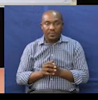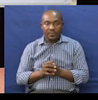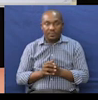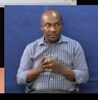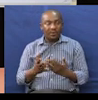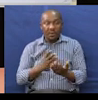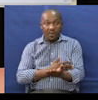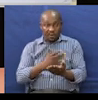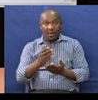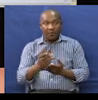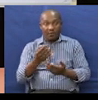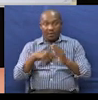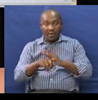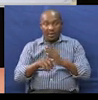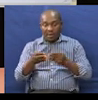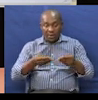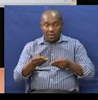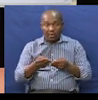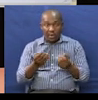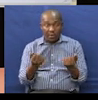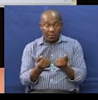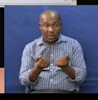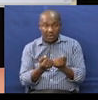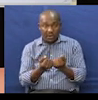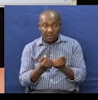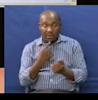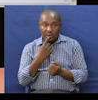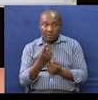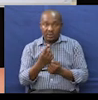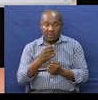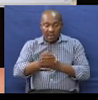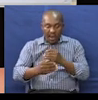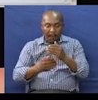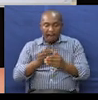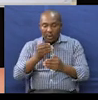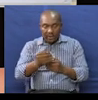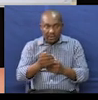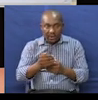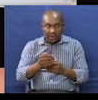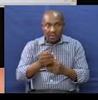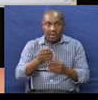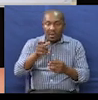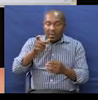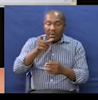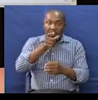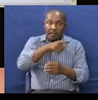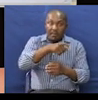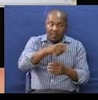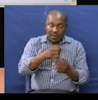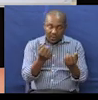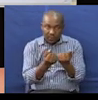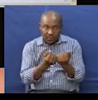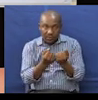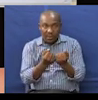Therefore, in economic production, as we said, is the process by which people produce goods and services in order to